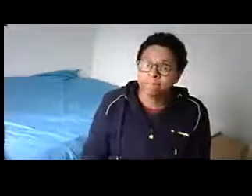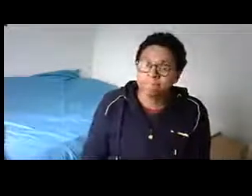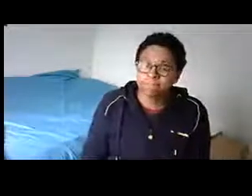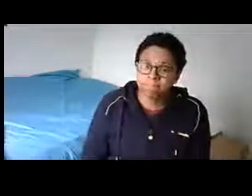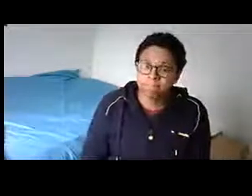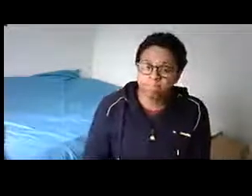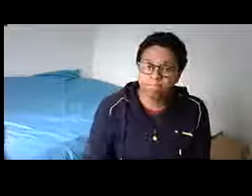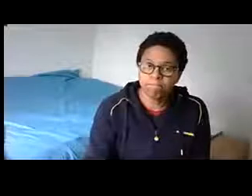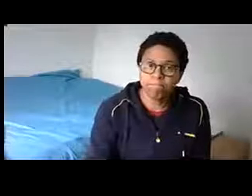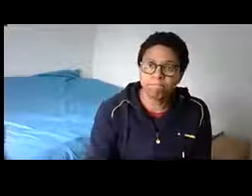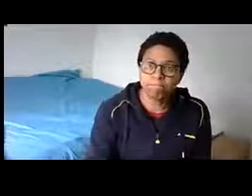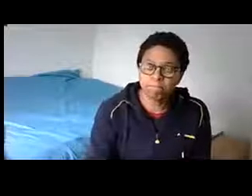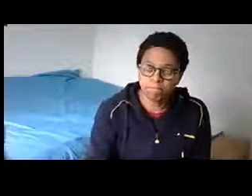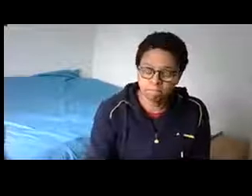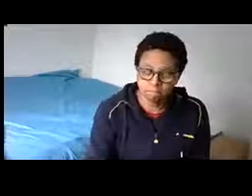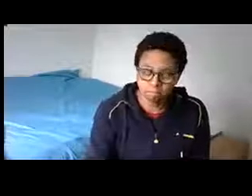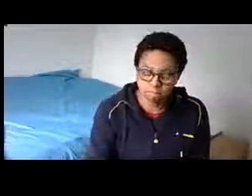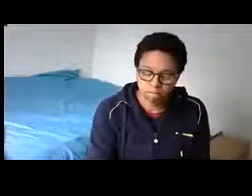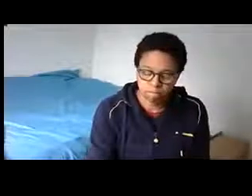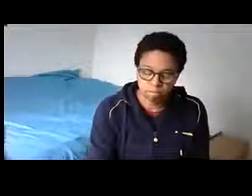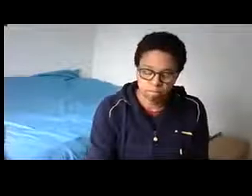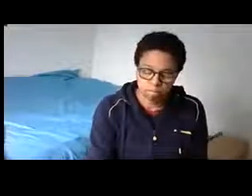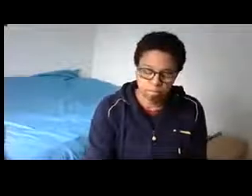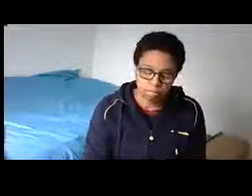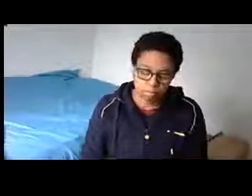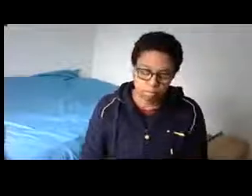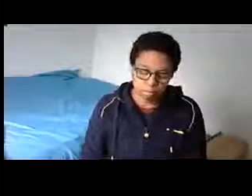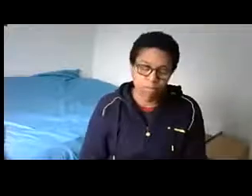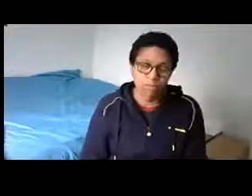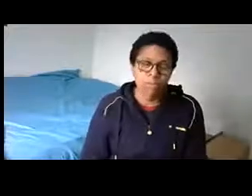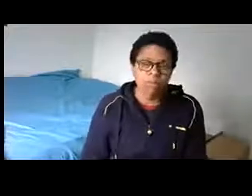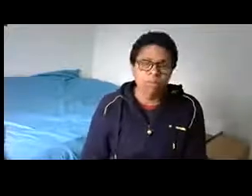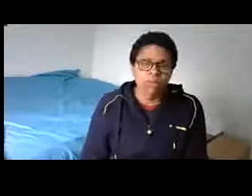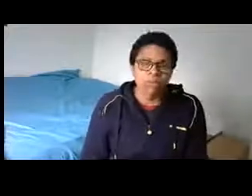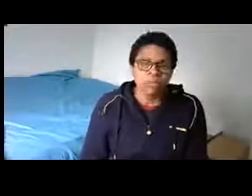So yeah, more expensive products, and